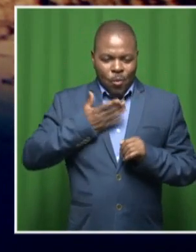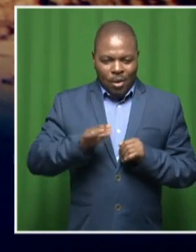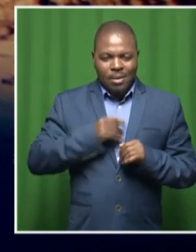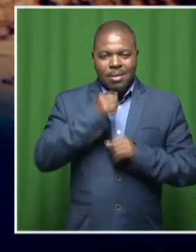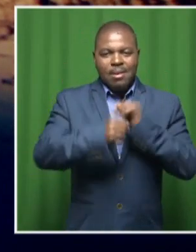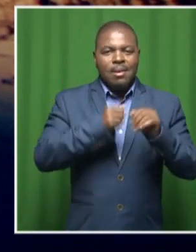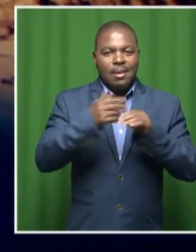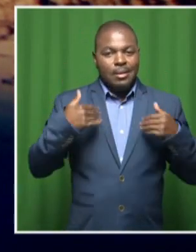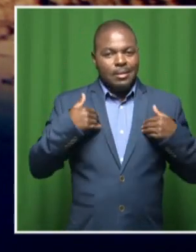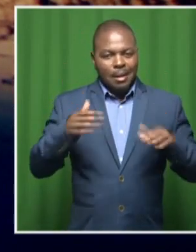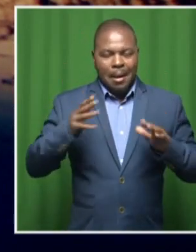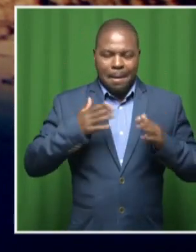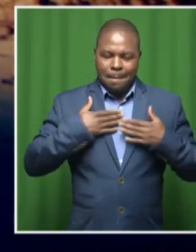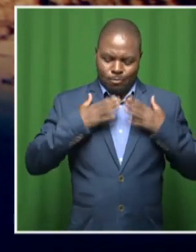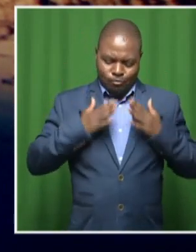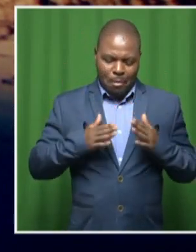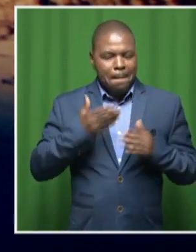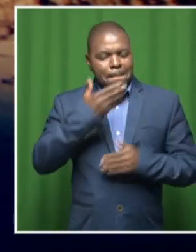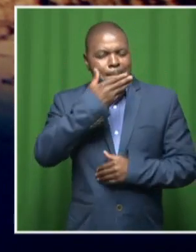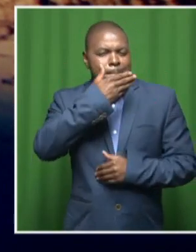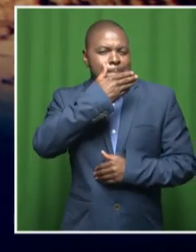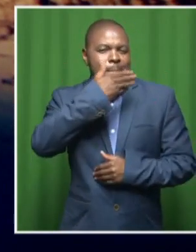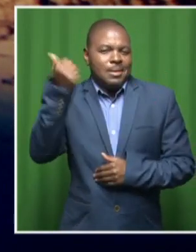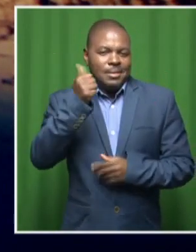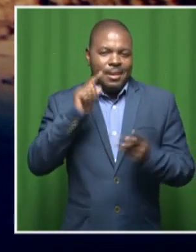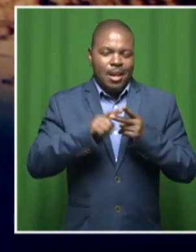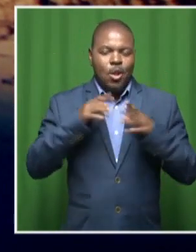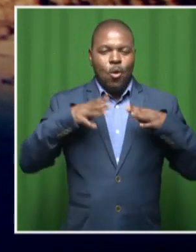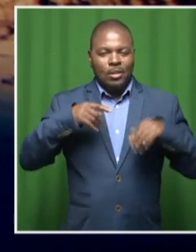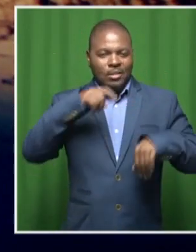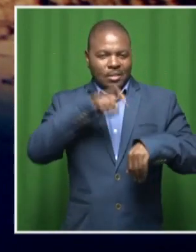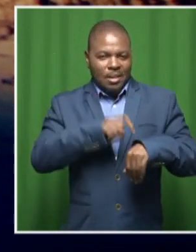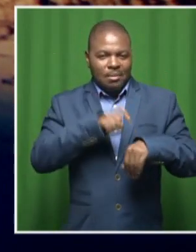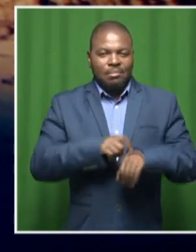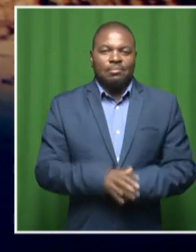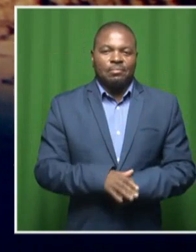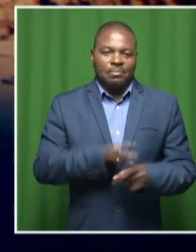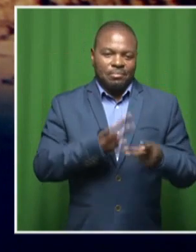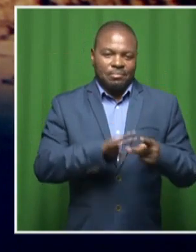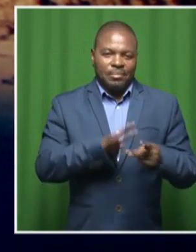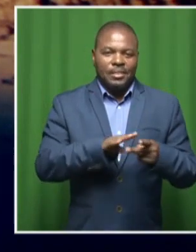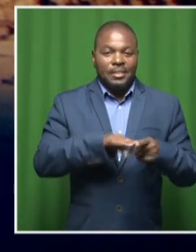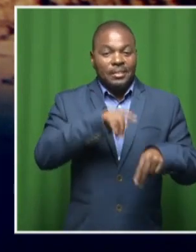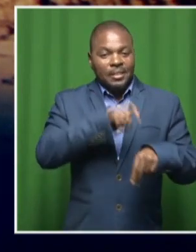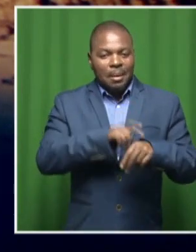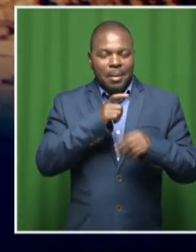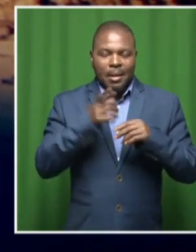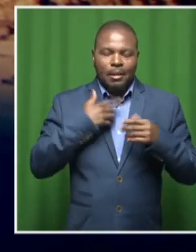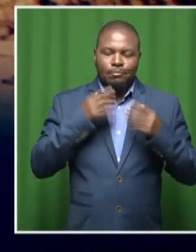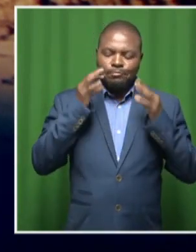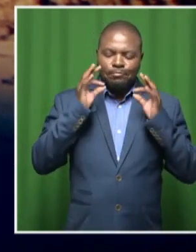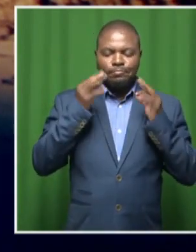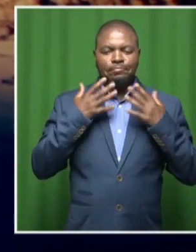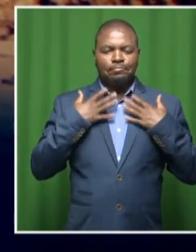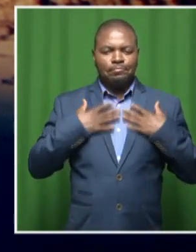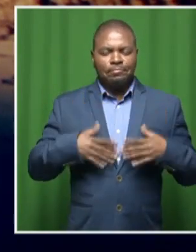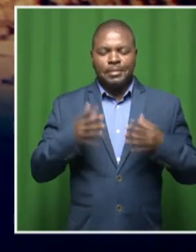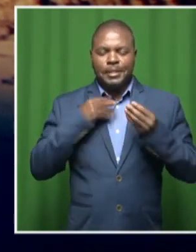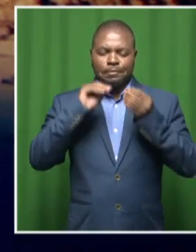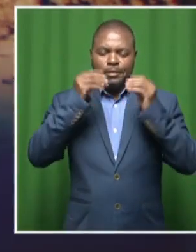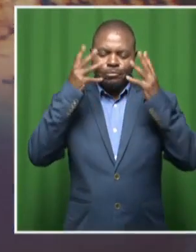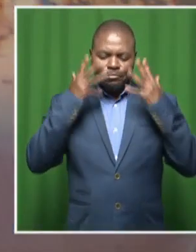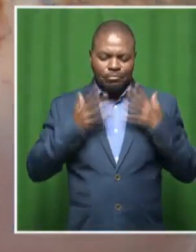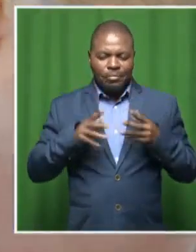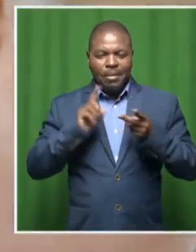year looking their best, and over the festive season, they finally have the time to get surgery and the downtime to